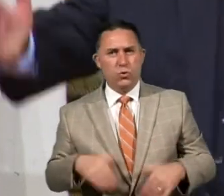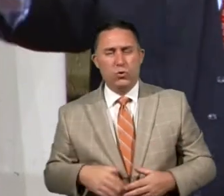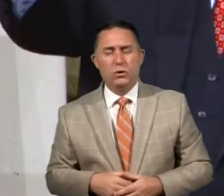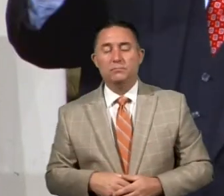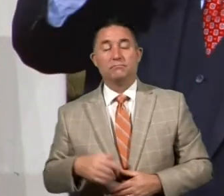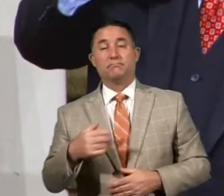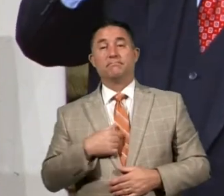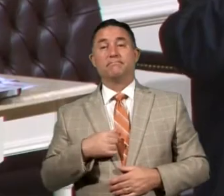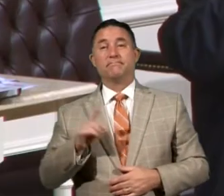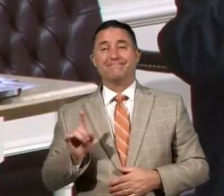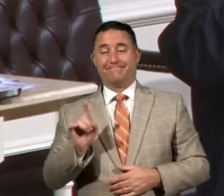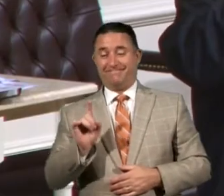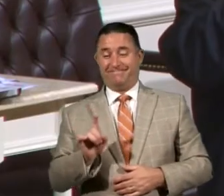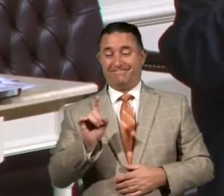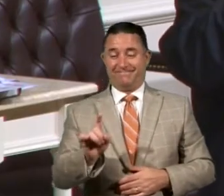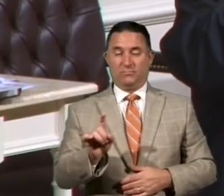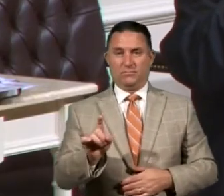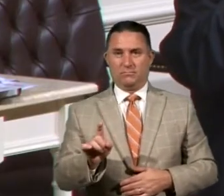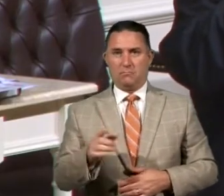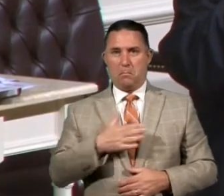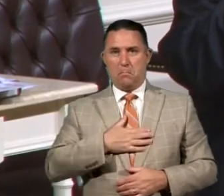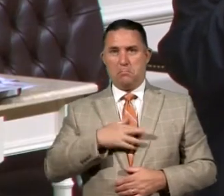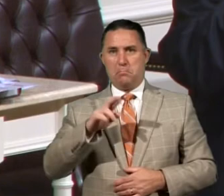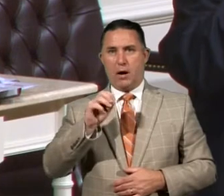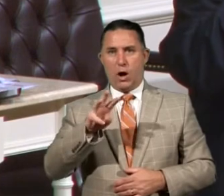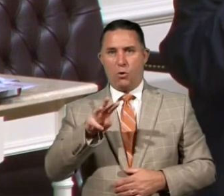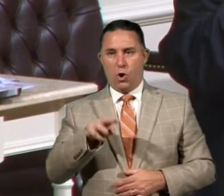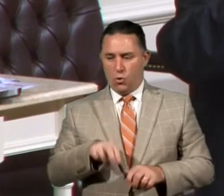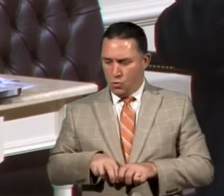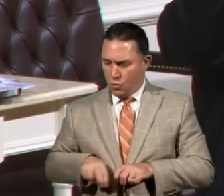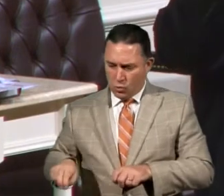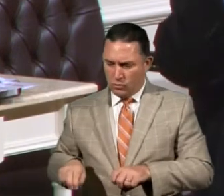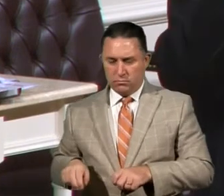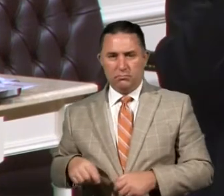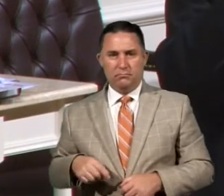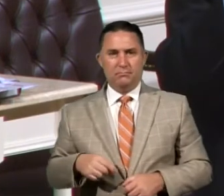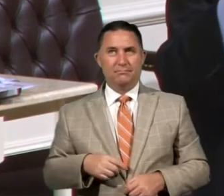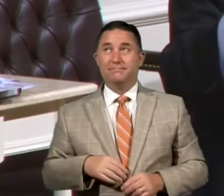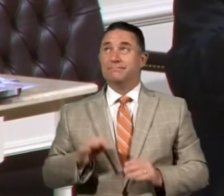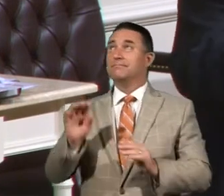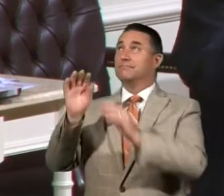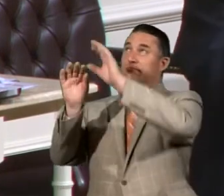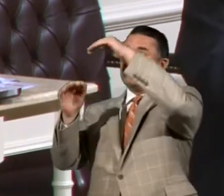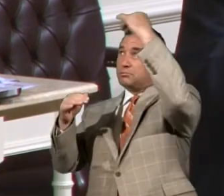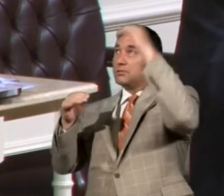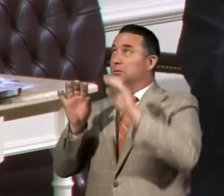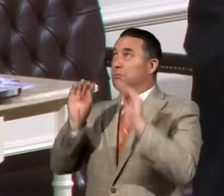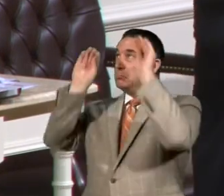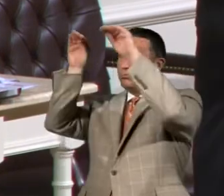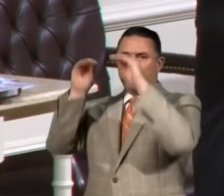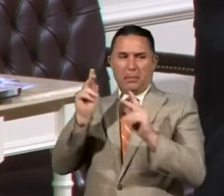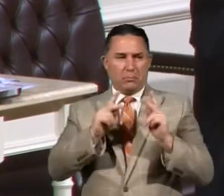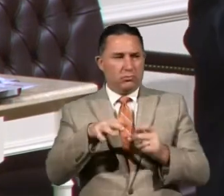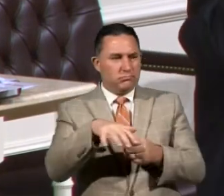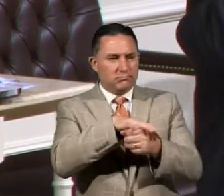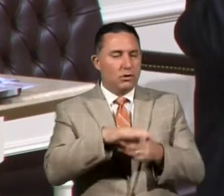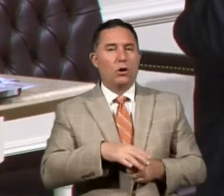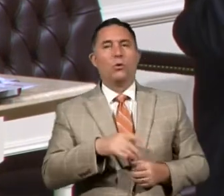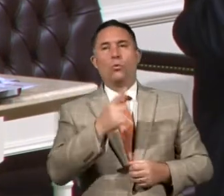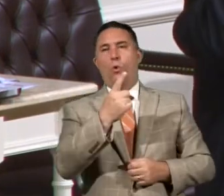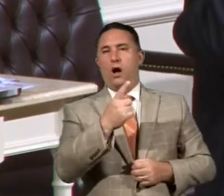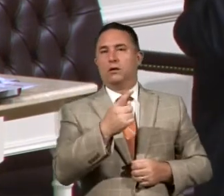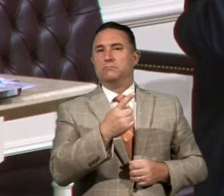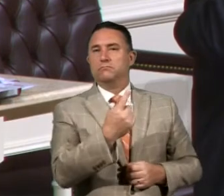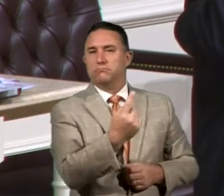Well, I walked back by my row and I'm putting my stuff up overhead. There's people all around us and there's a flight attendant